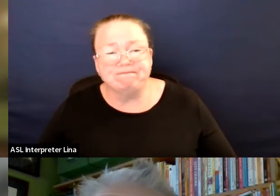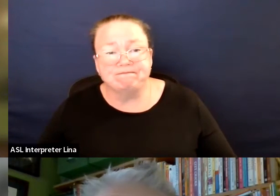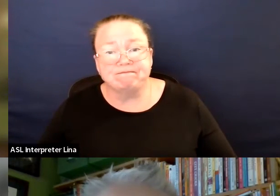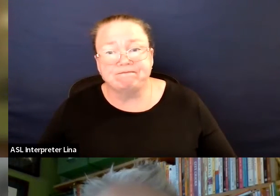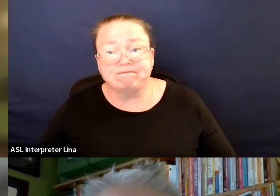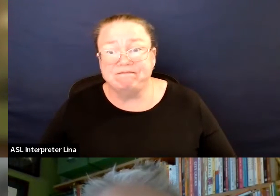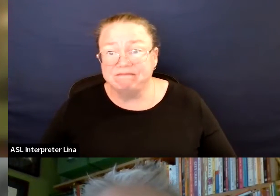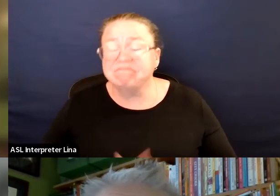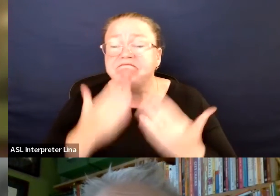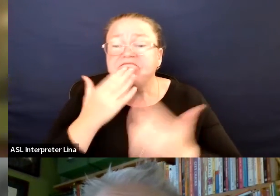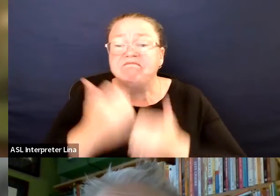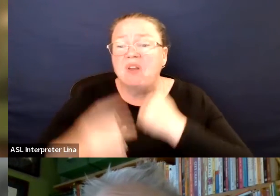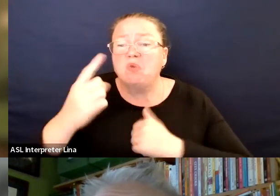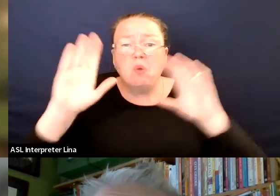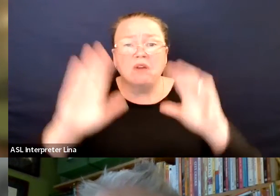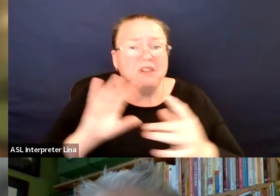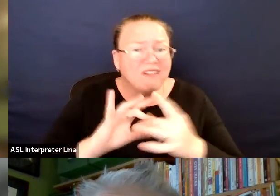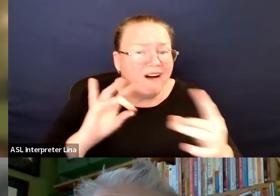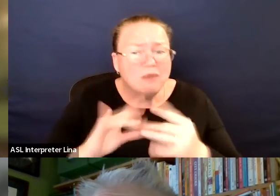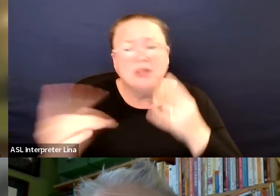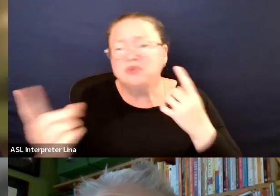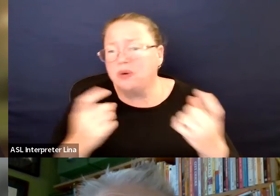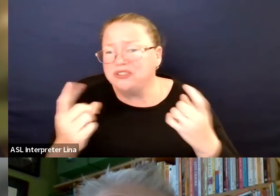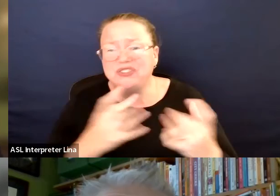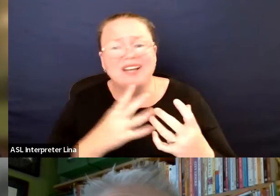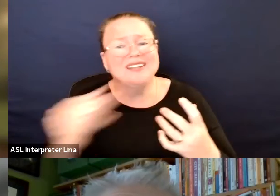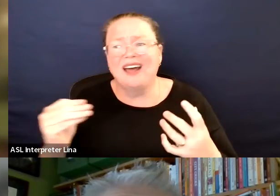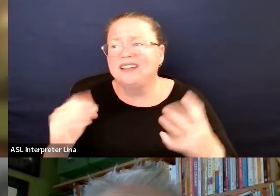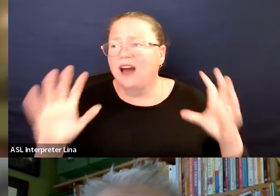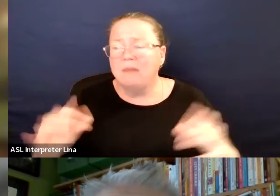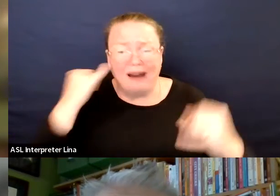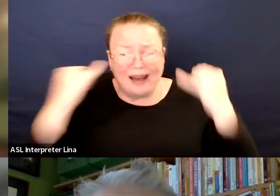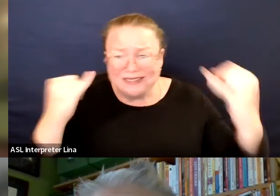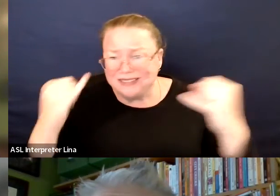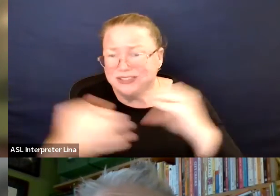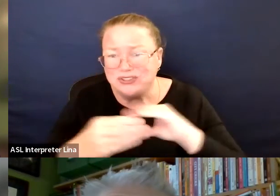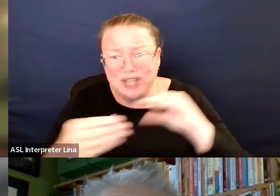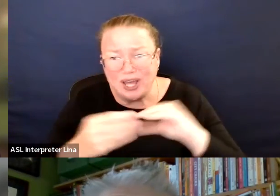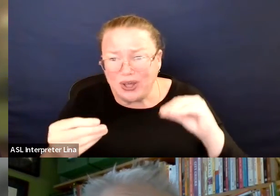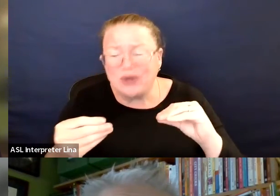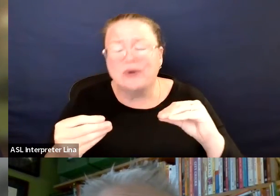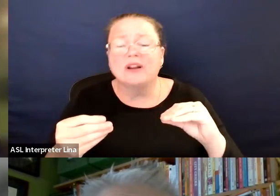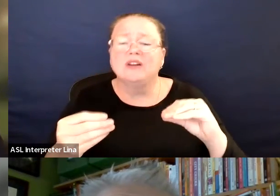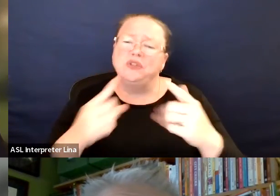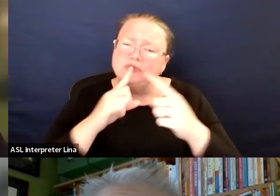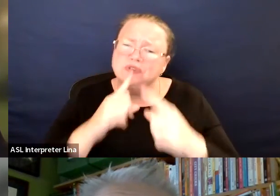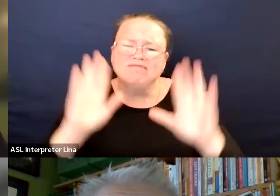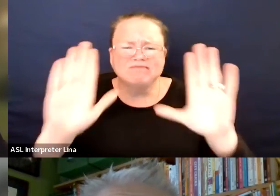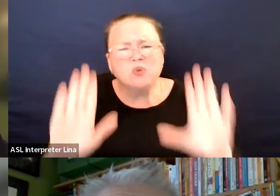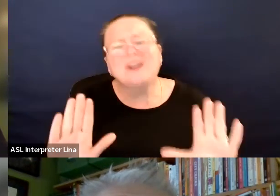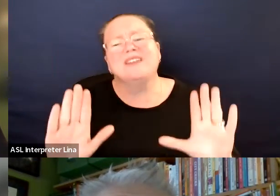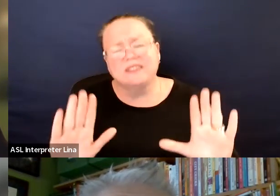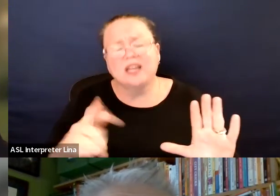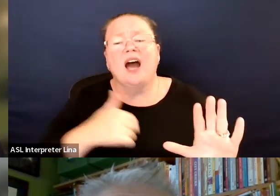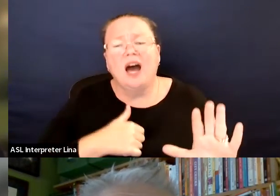Well said, everybody who's made such great comments and questions and ideas to share. Really terrific. I'm